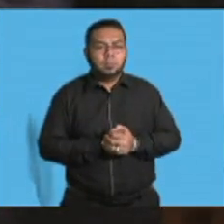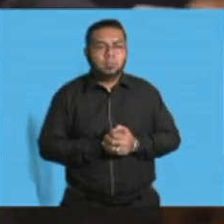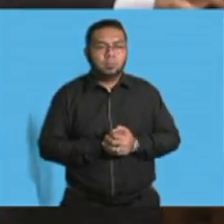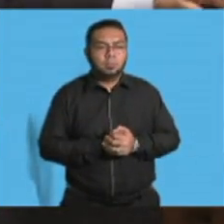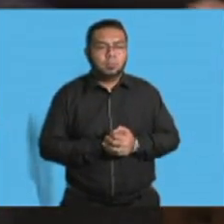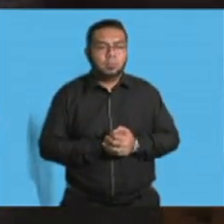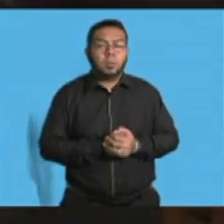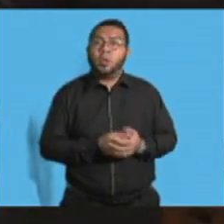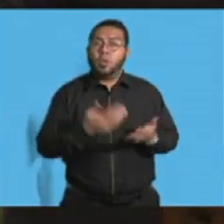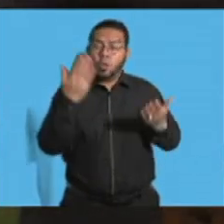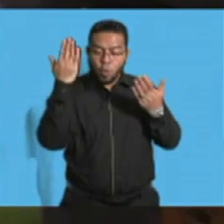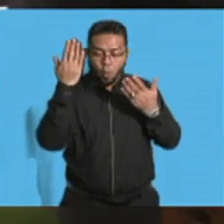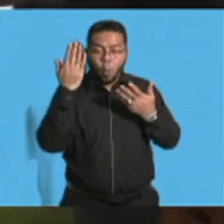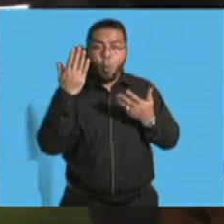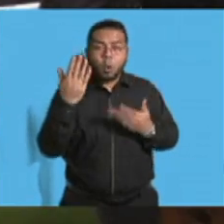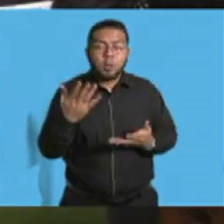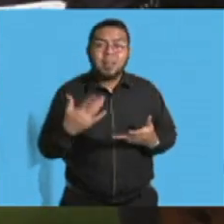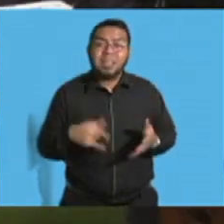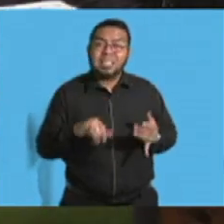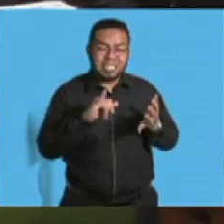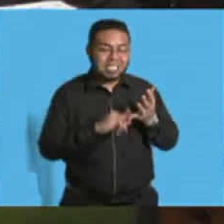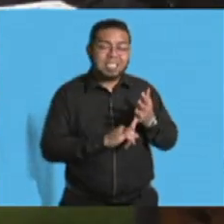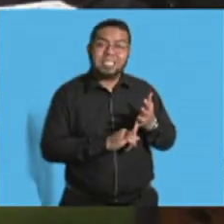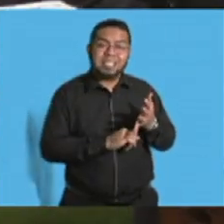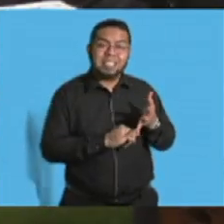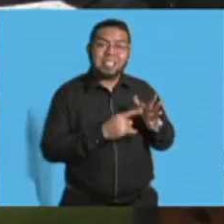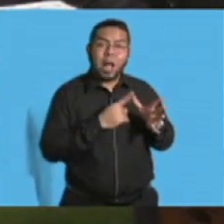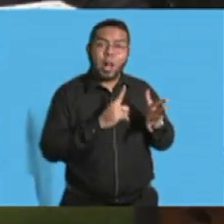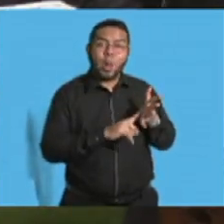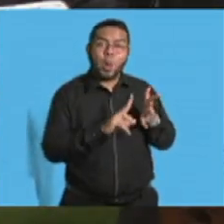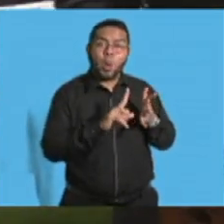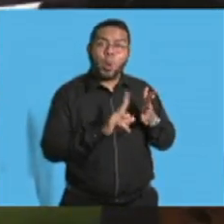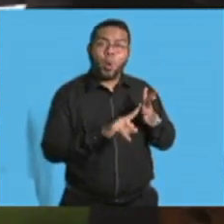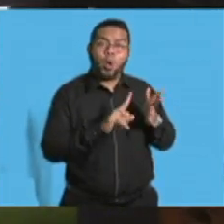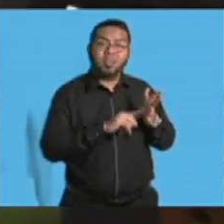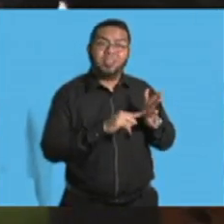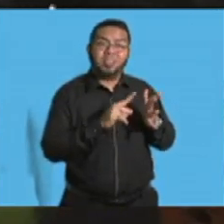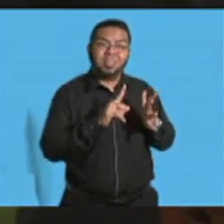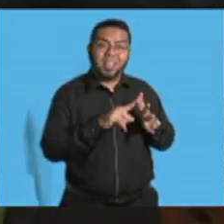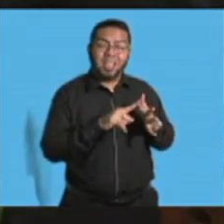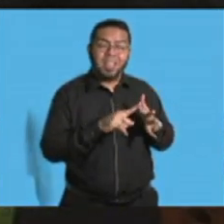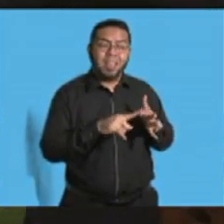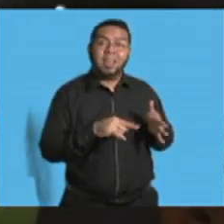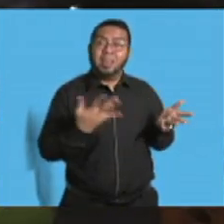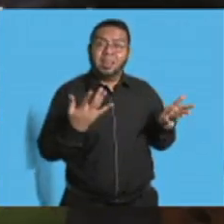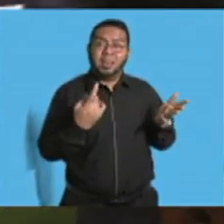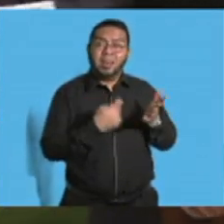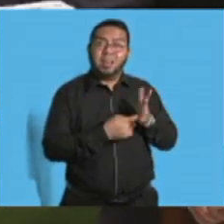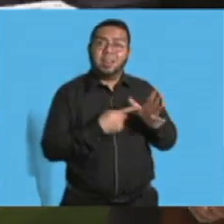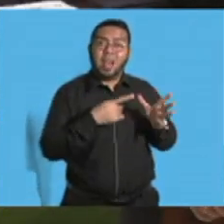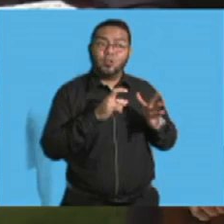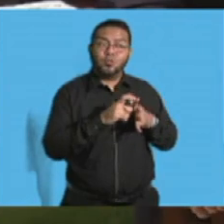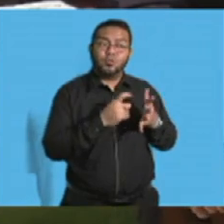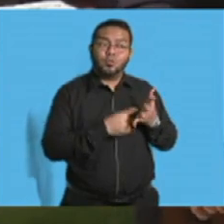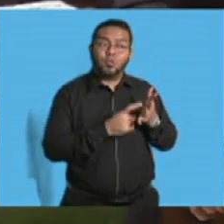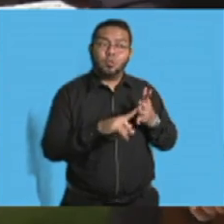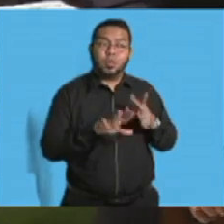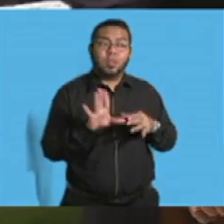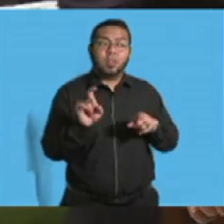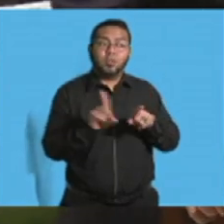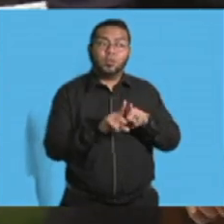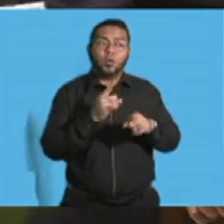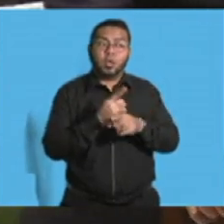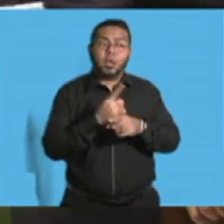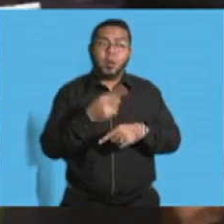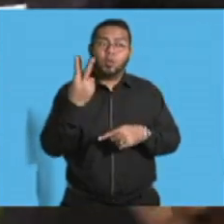Honourable Salvatore Randrondo selectively spoke on the 2 women foreign permanent secretaries. They are also acting PS for other portfolios.